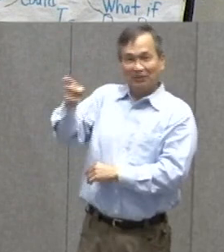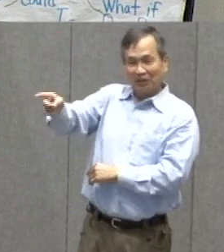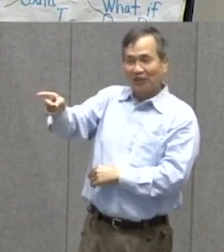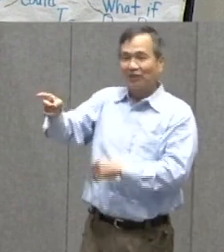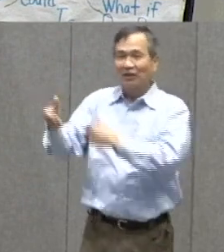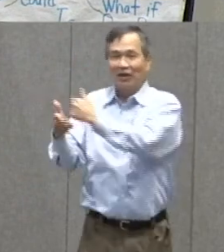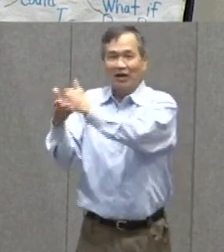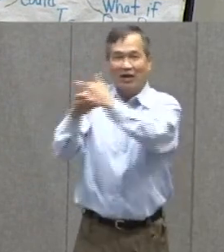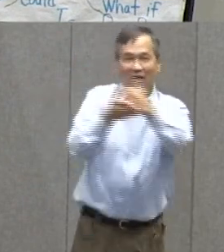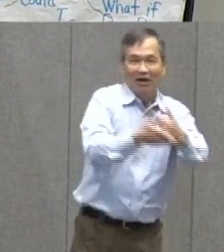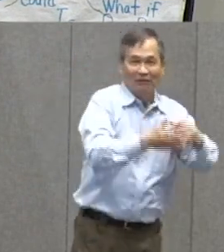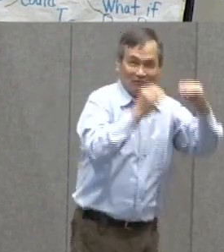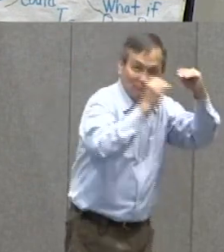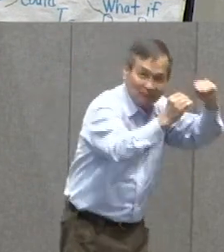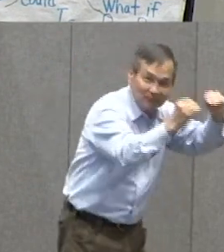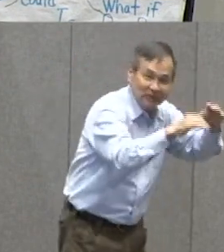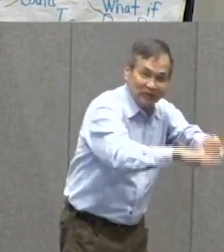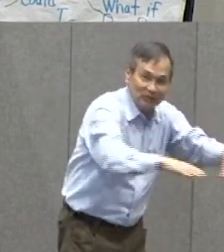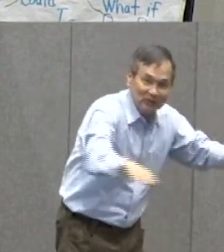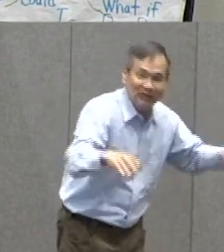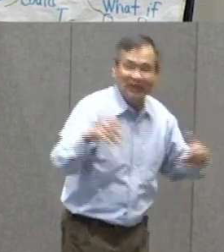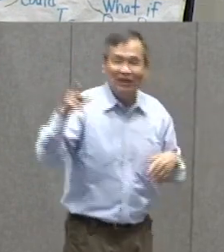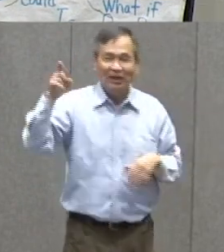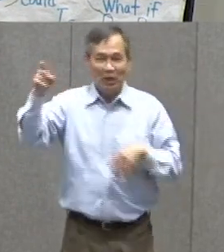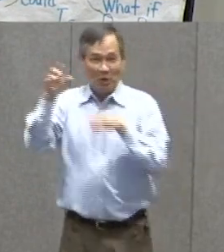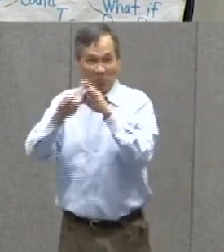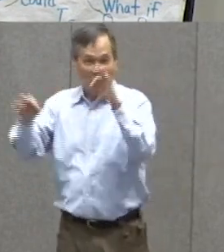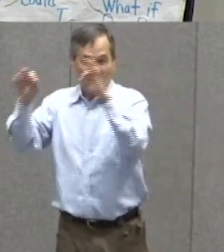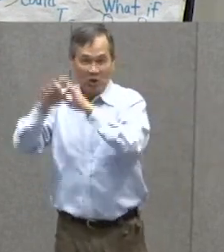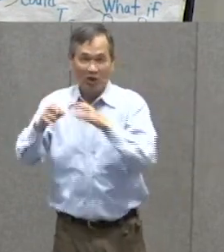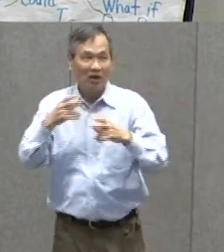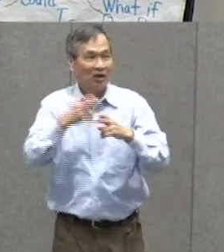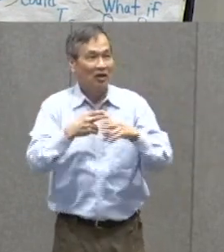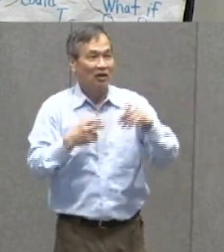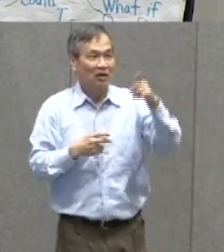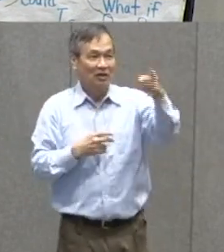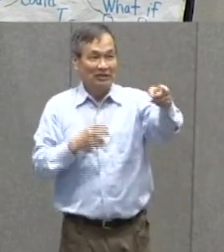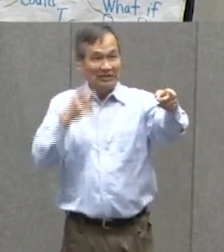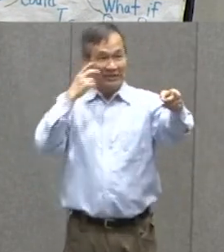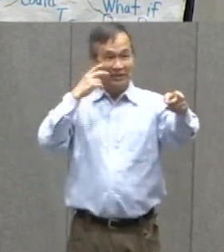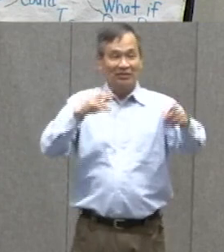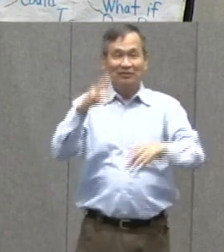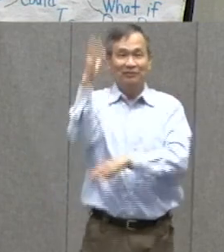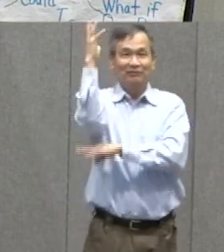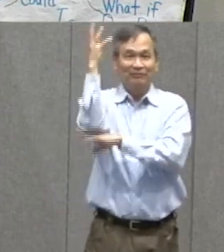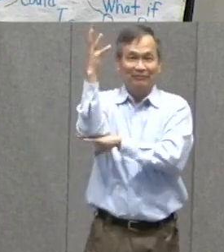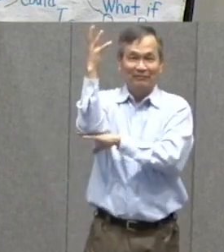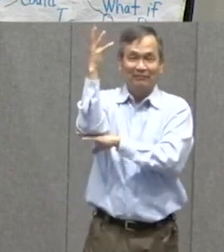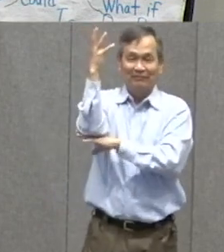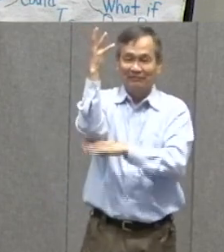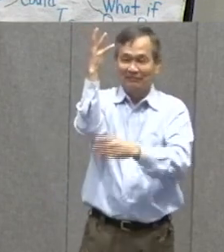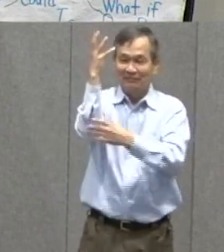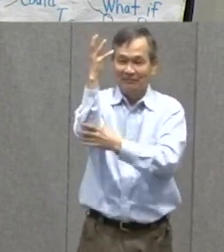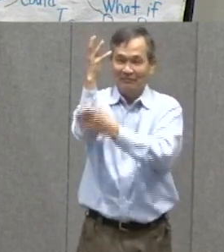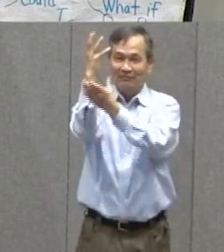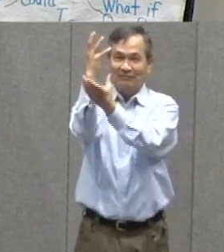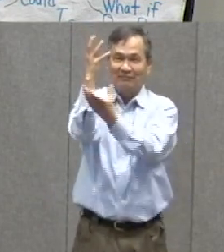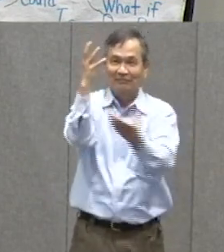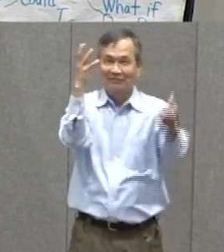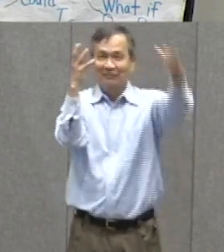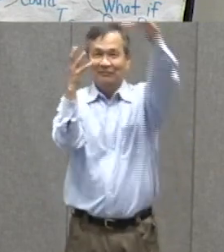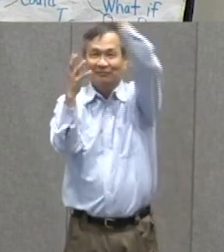in developing questions. So if you see here, I call it the question tree. And the question tree